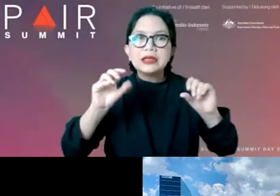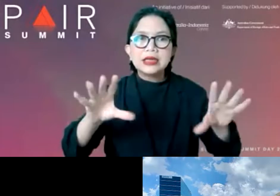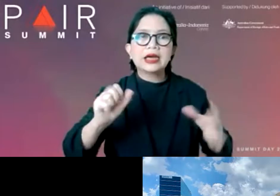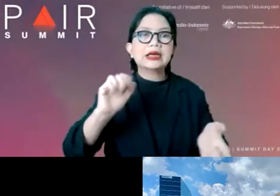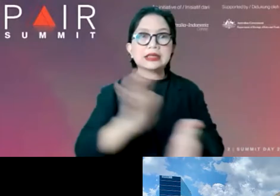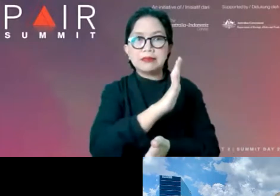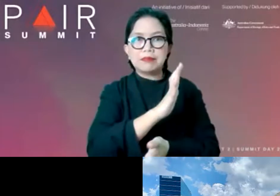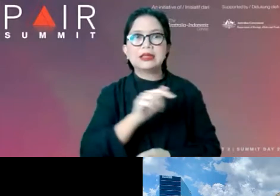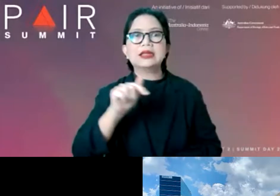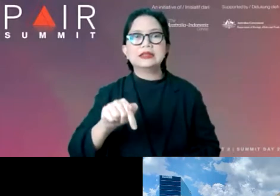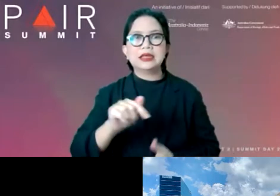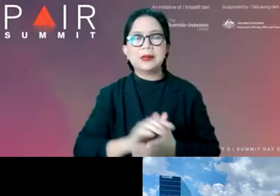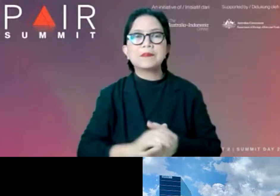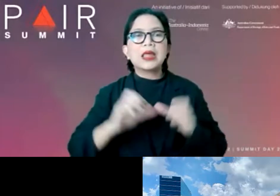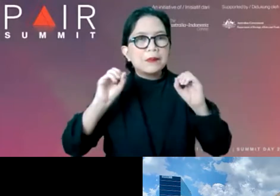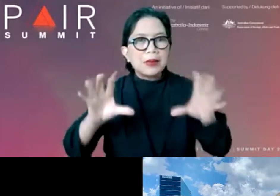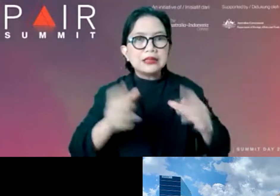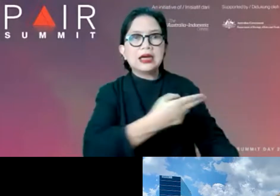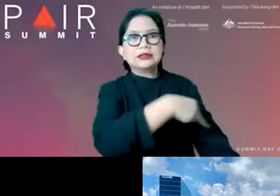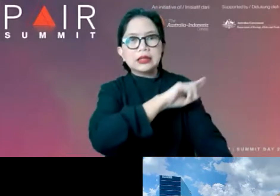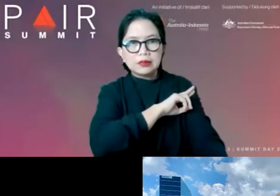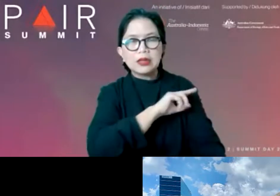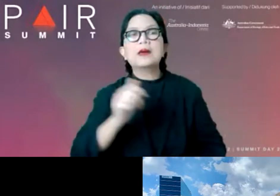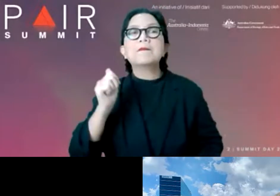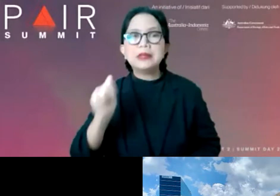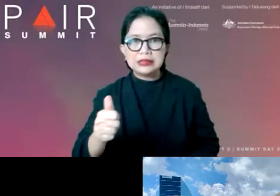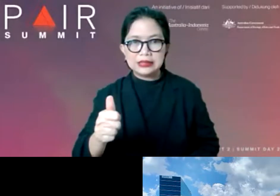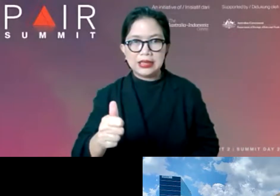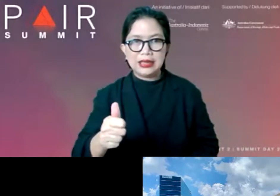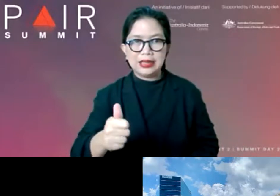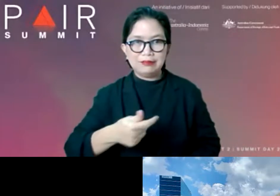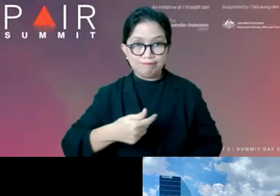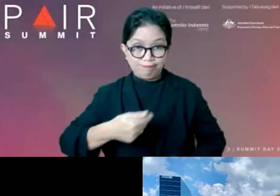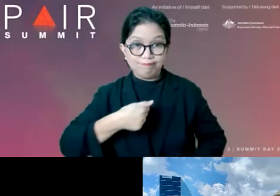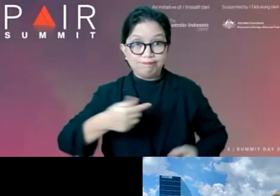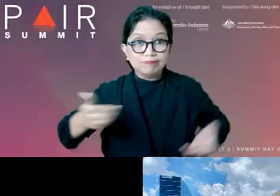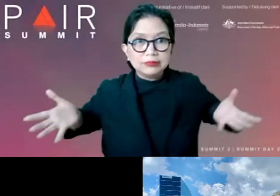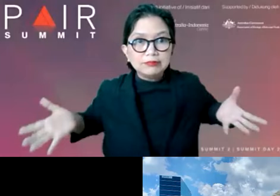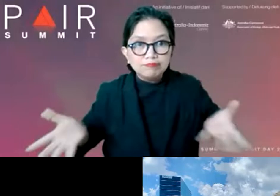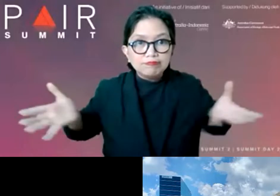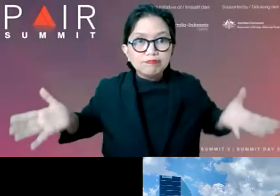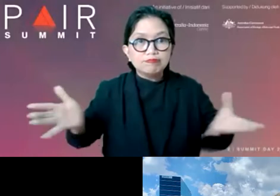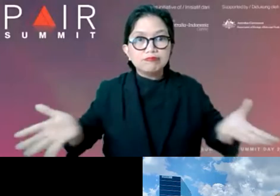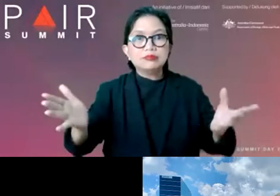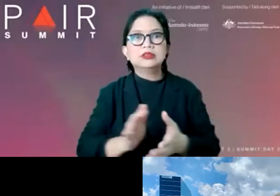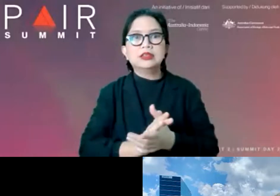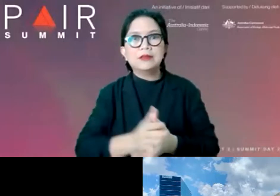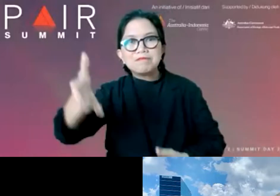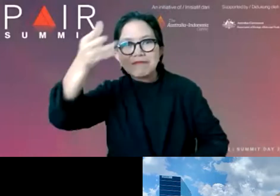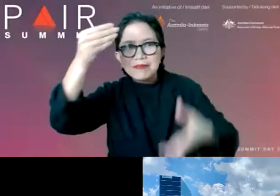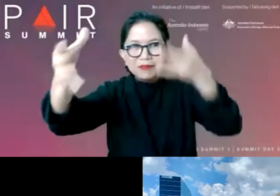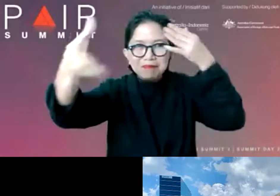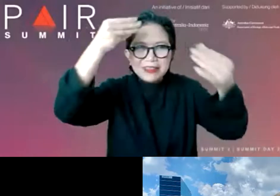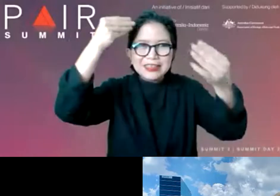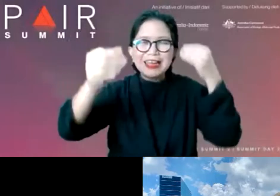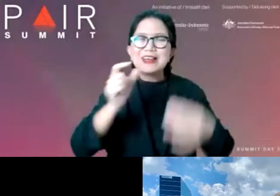capability that can be brought to bear, experience, lessons, etc., that could certainly assist Indonesia with its